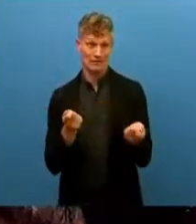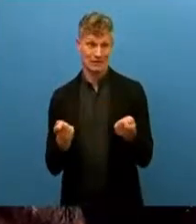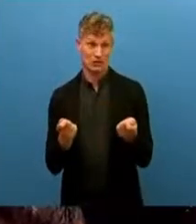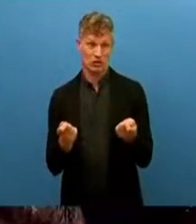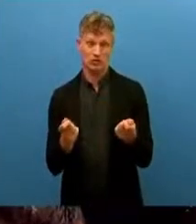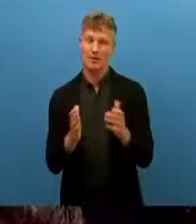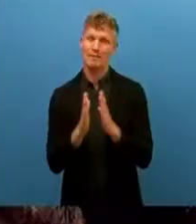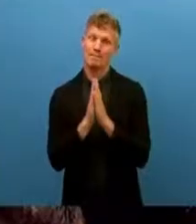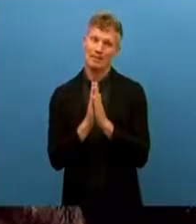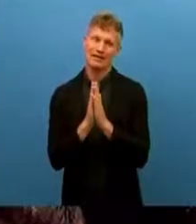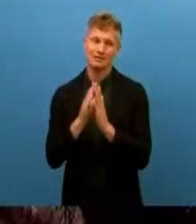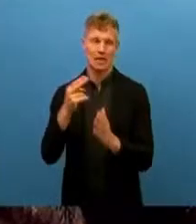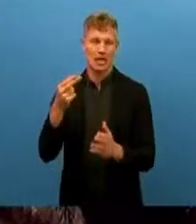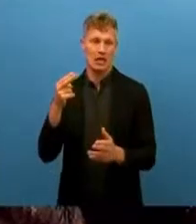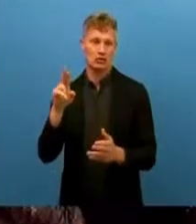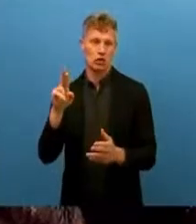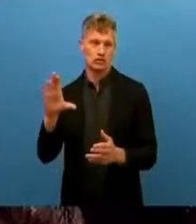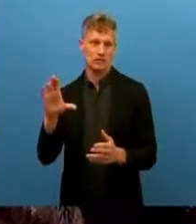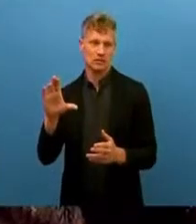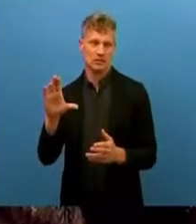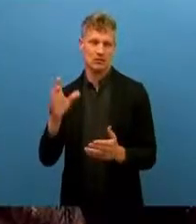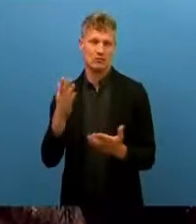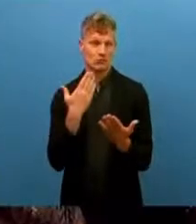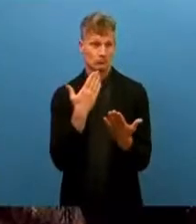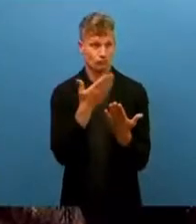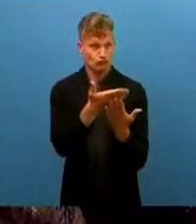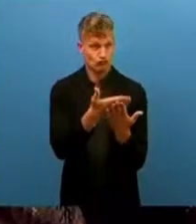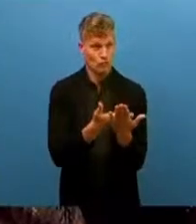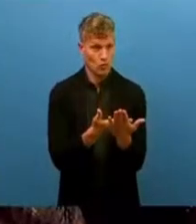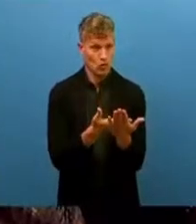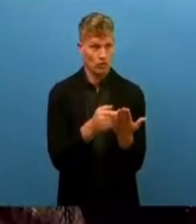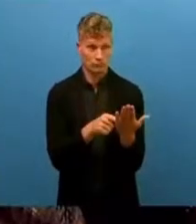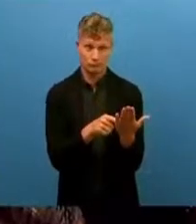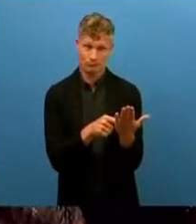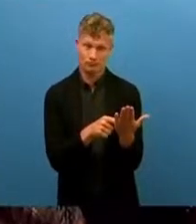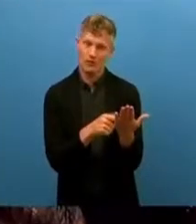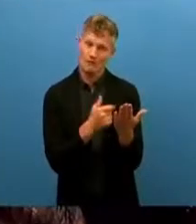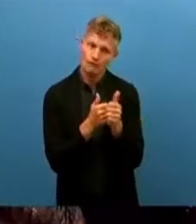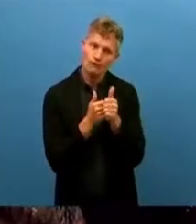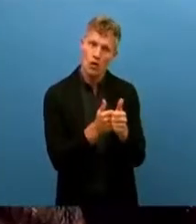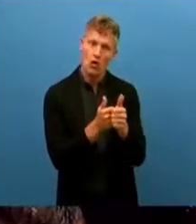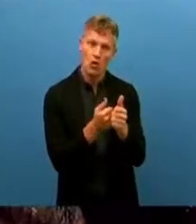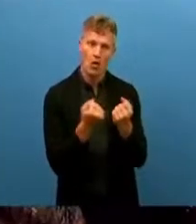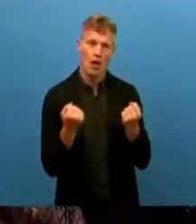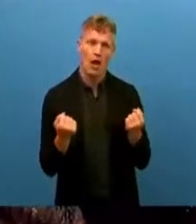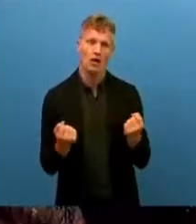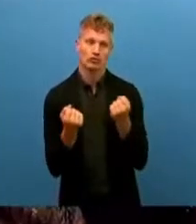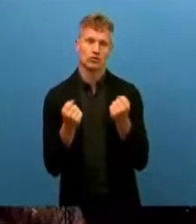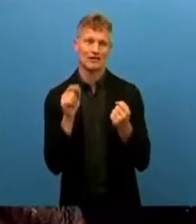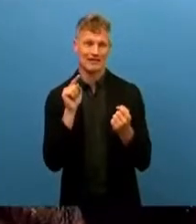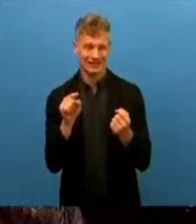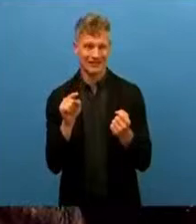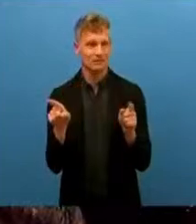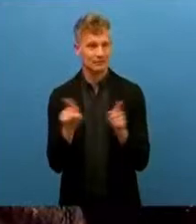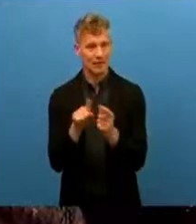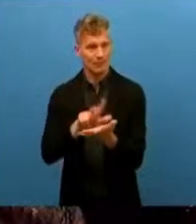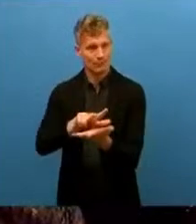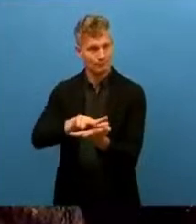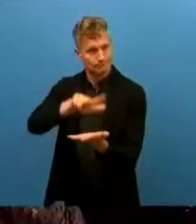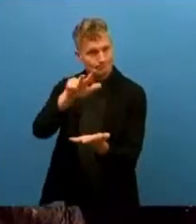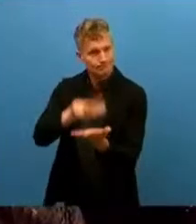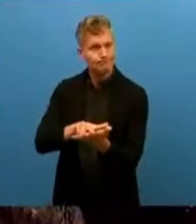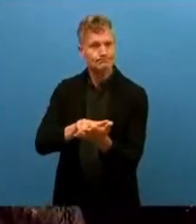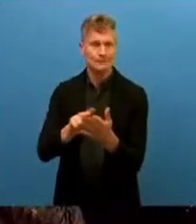action on the recommendations of this report. This includes taking steps towards finalizing and formalizing the principles